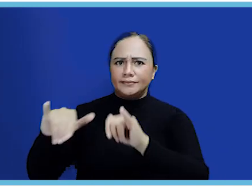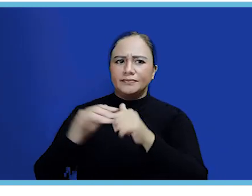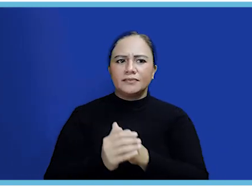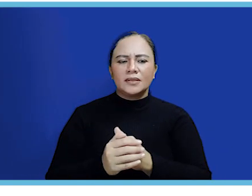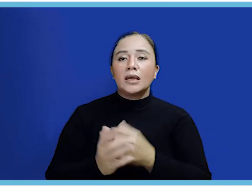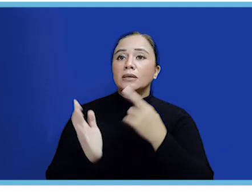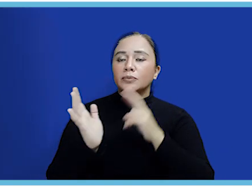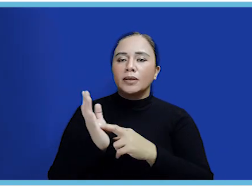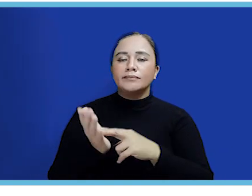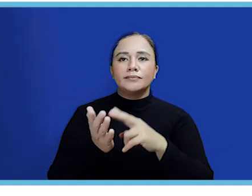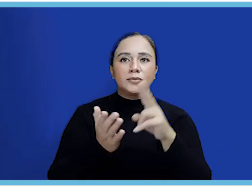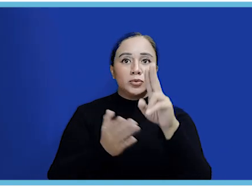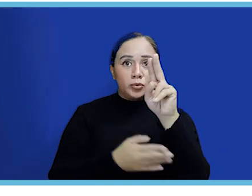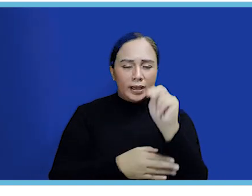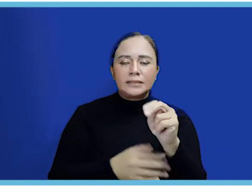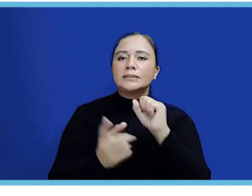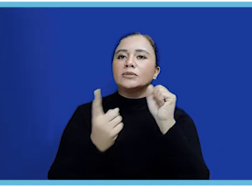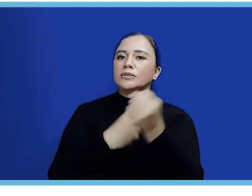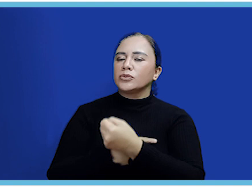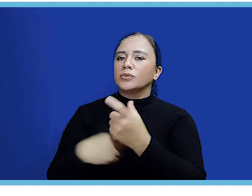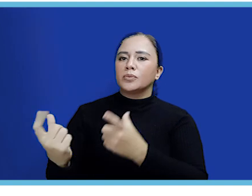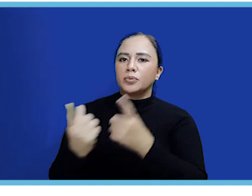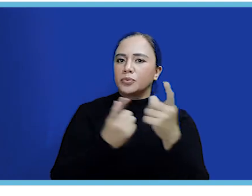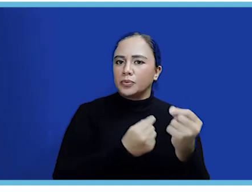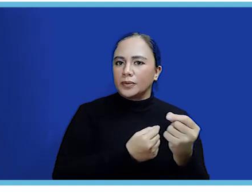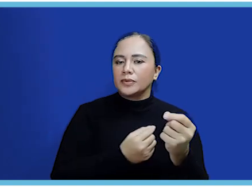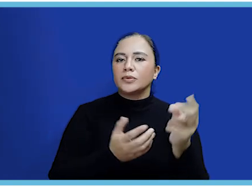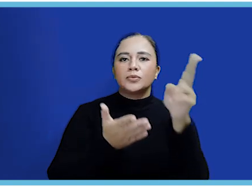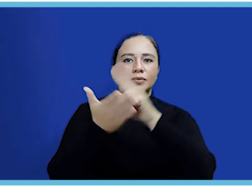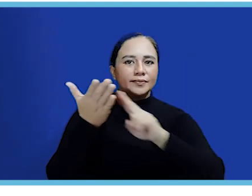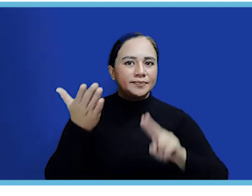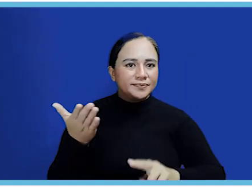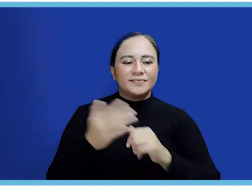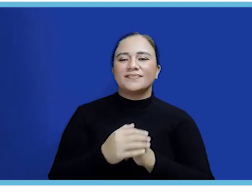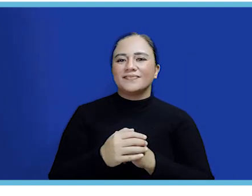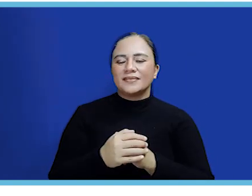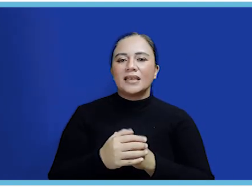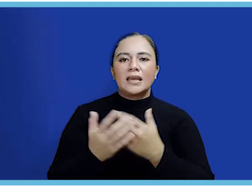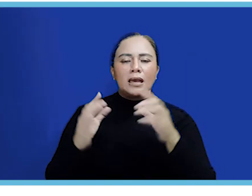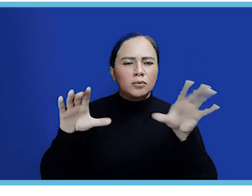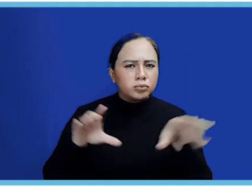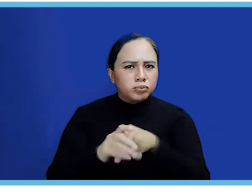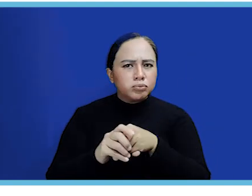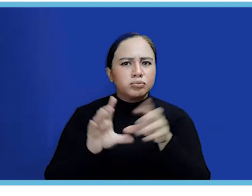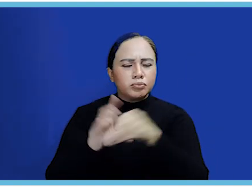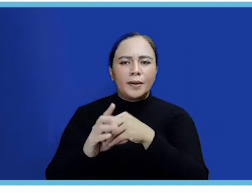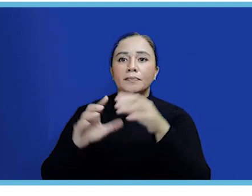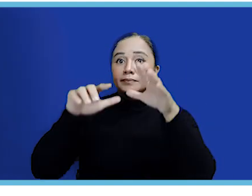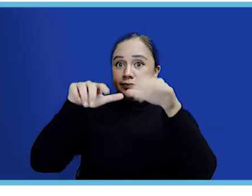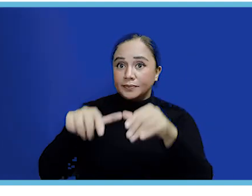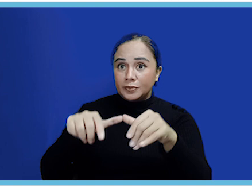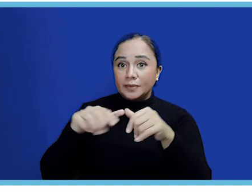else. Reporting to the UN the status of their implementation of the UNCRPD, and actively